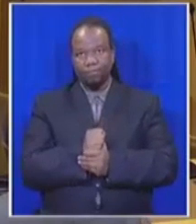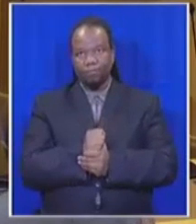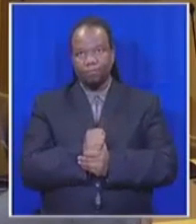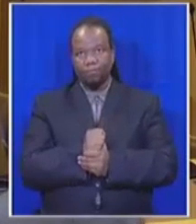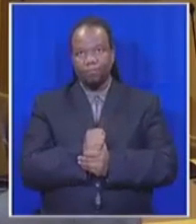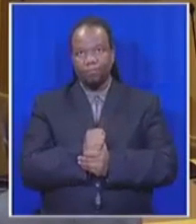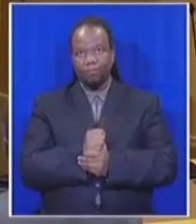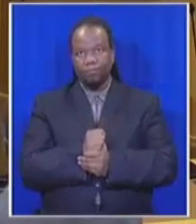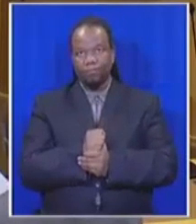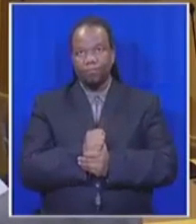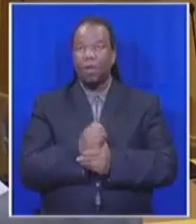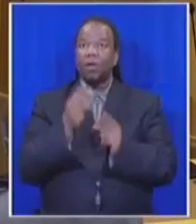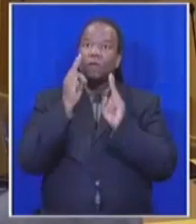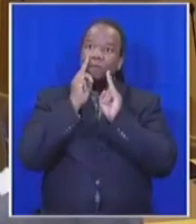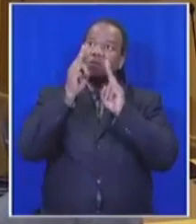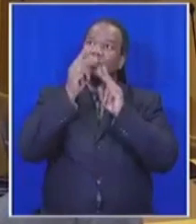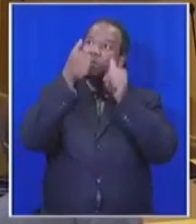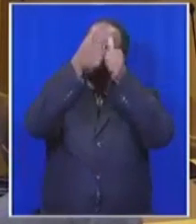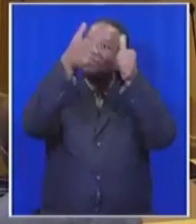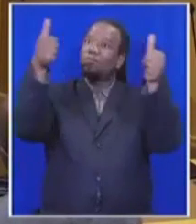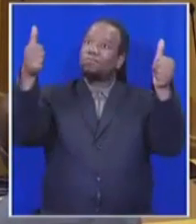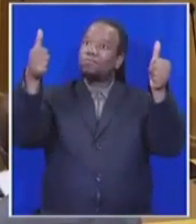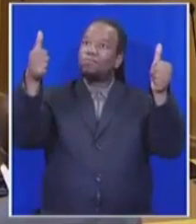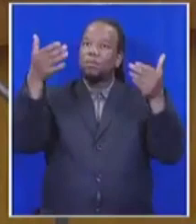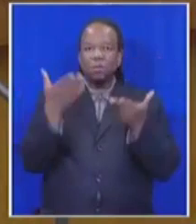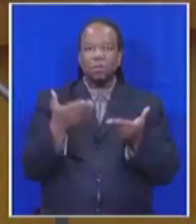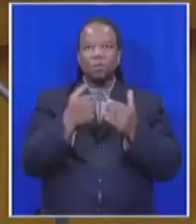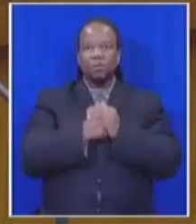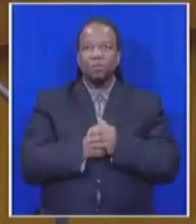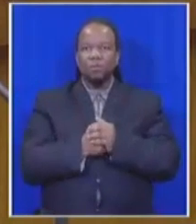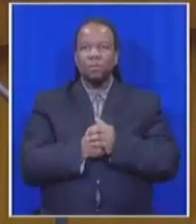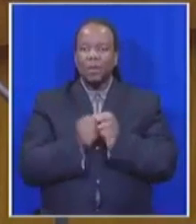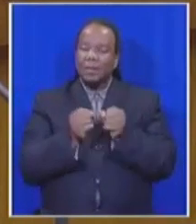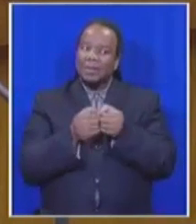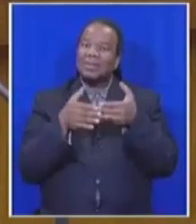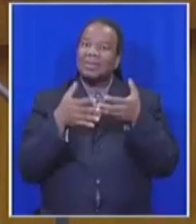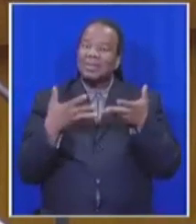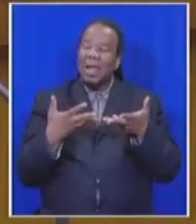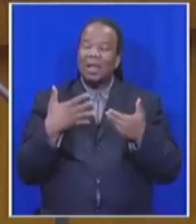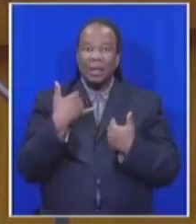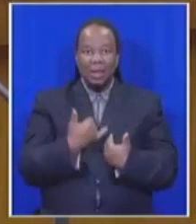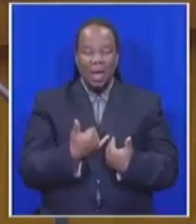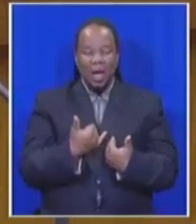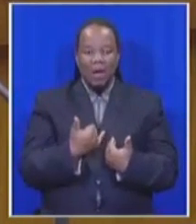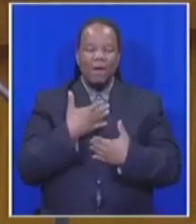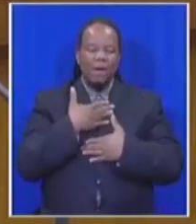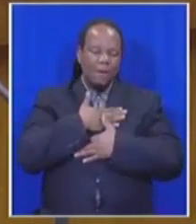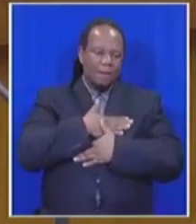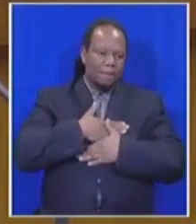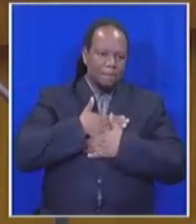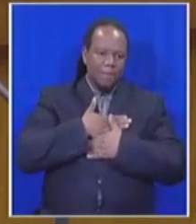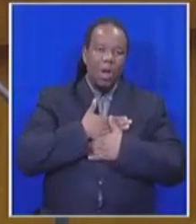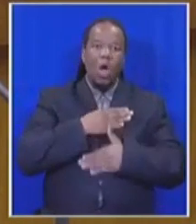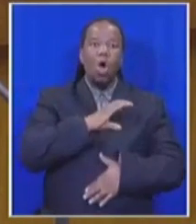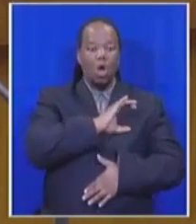and the guests in the gallery. We want to begin by sending our heartfelt condolences to the family of Councillor